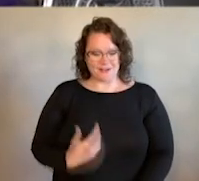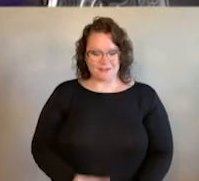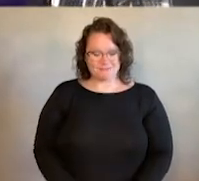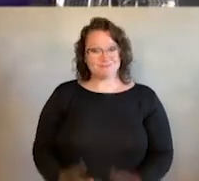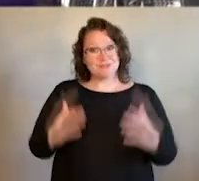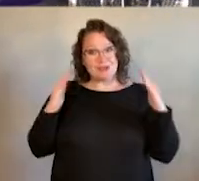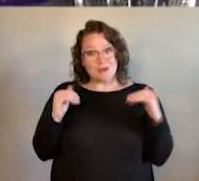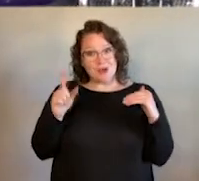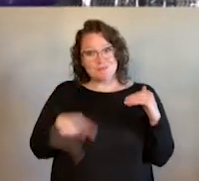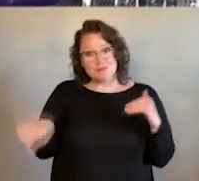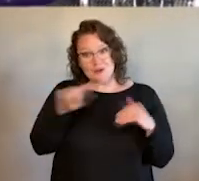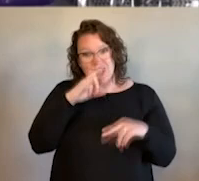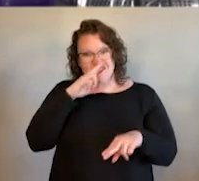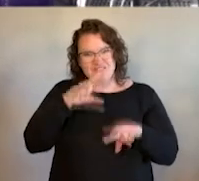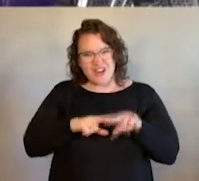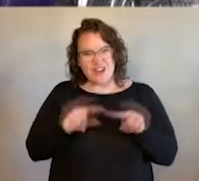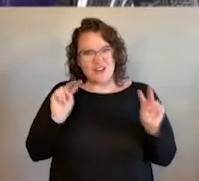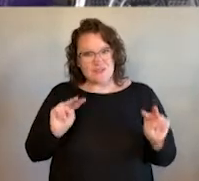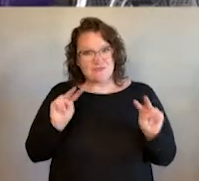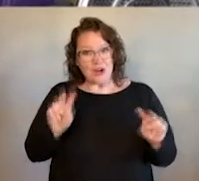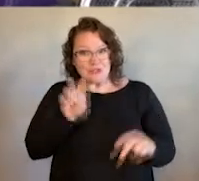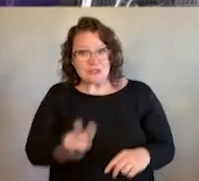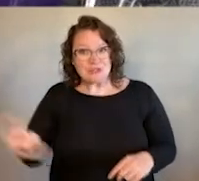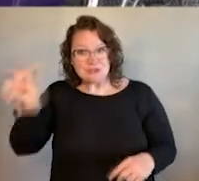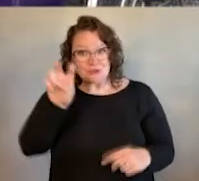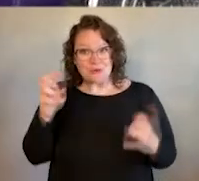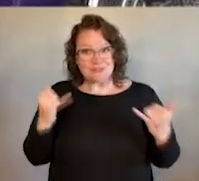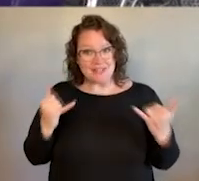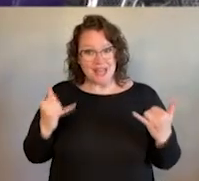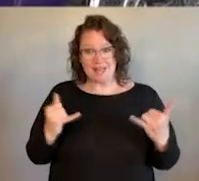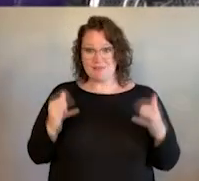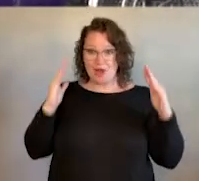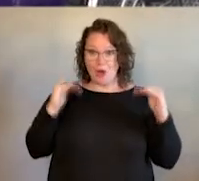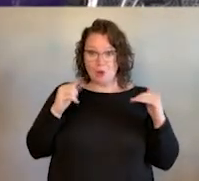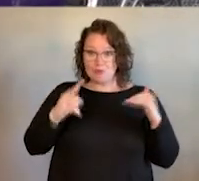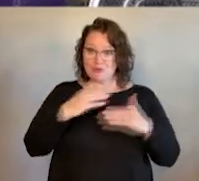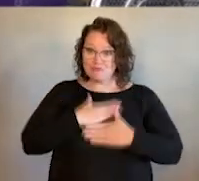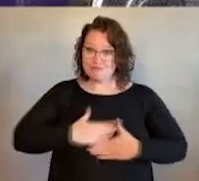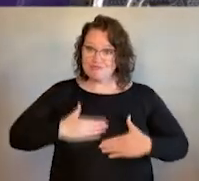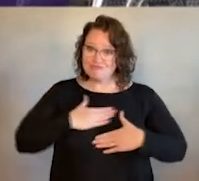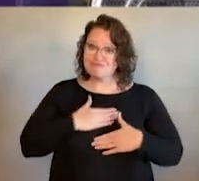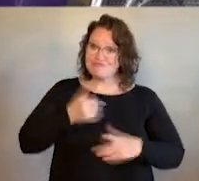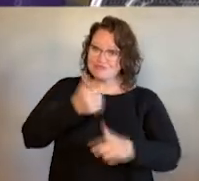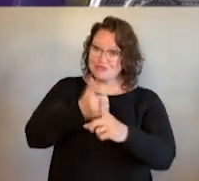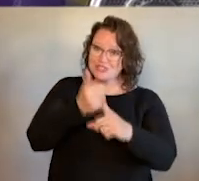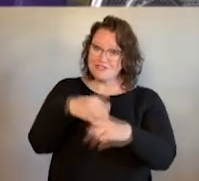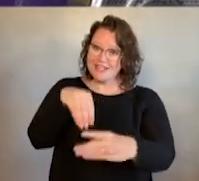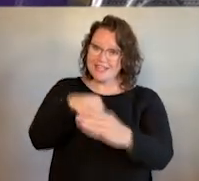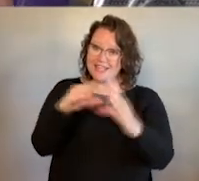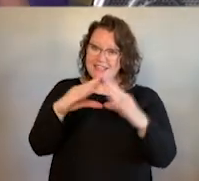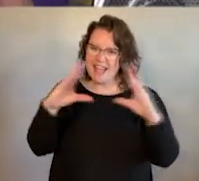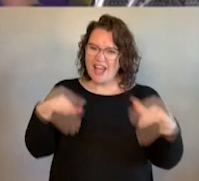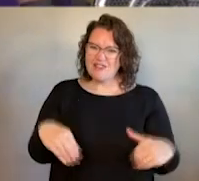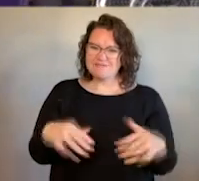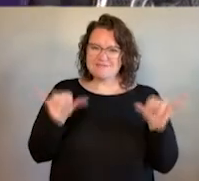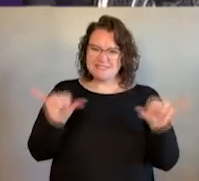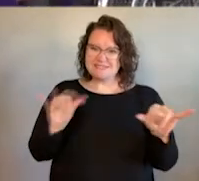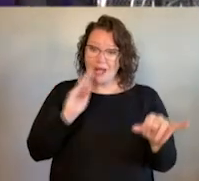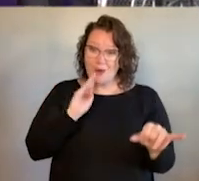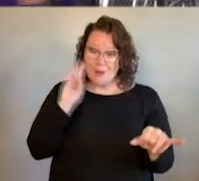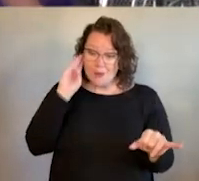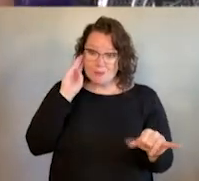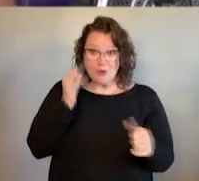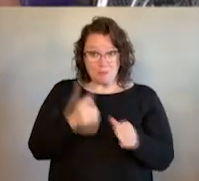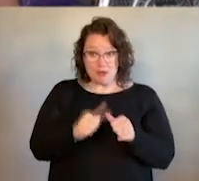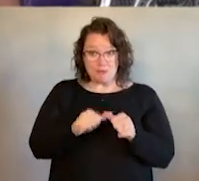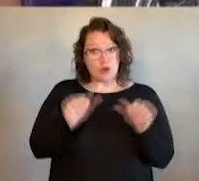Well, we hope everybody had fun with our station tour today. We hope you're having fun and doing the best that you can in your houses during this quarantine. Remember that we